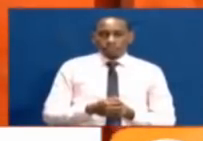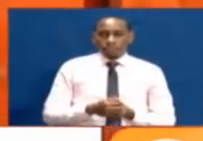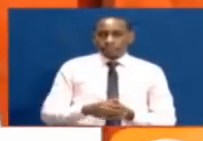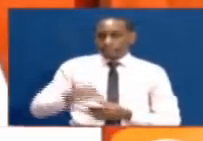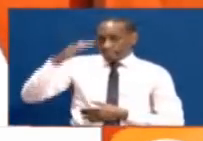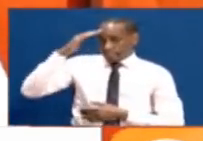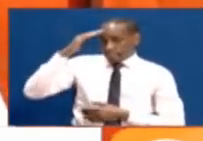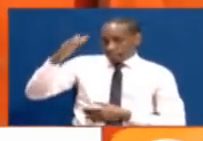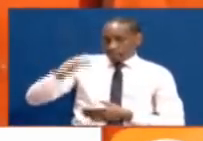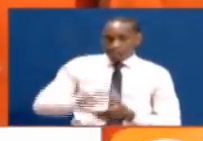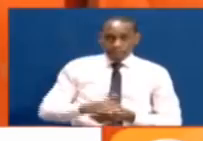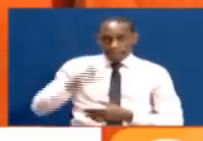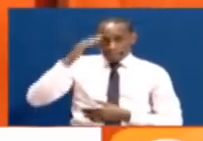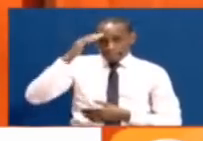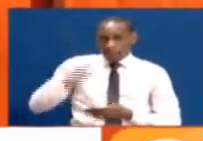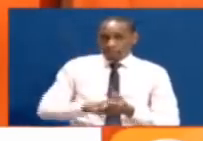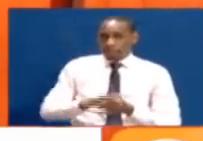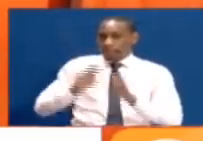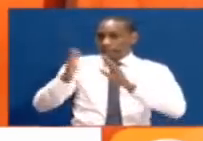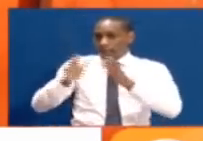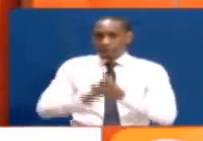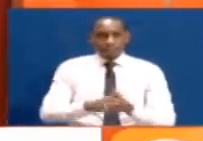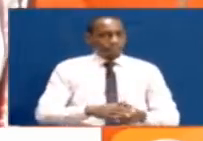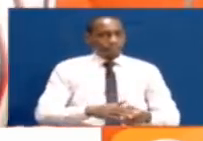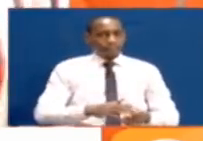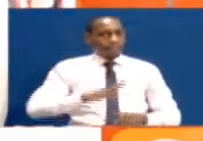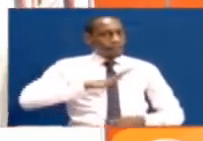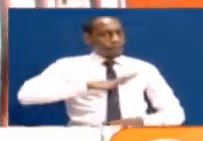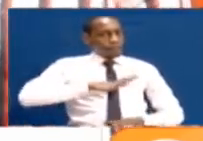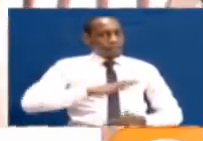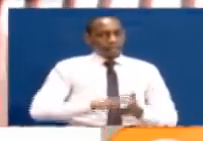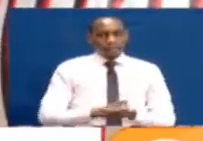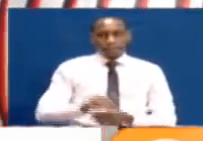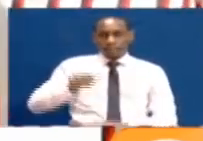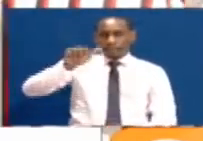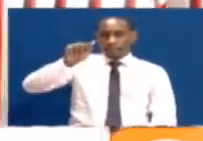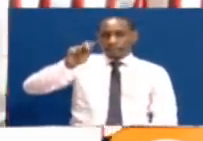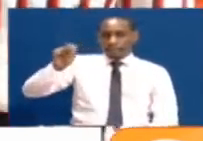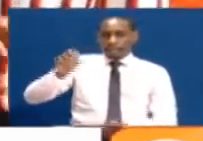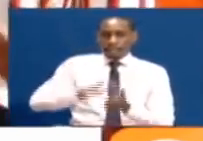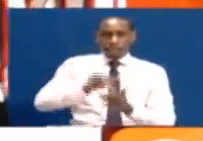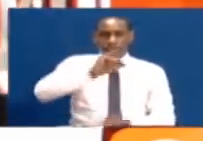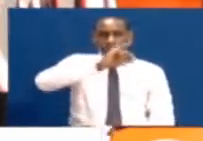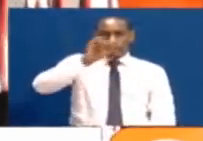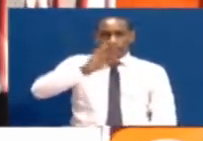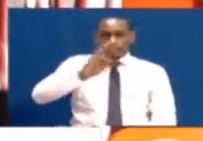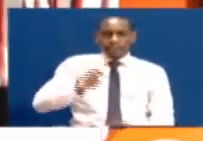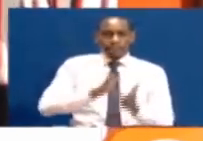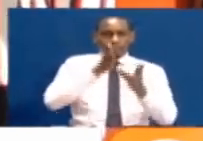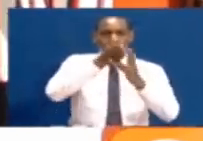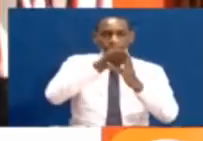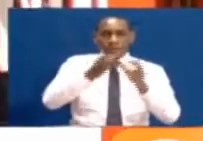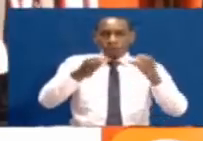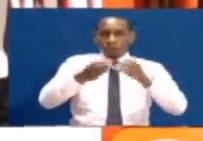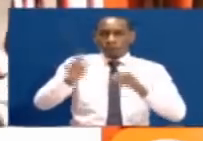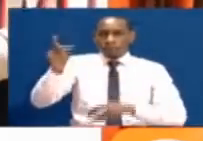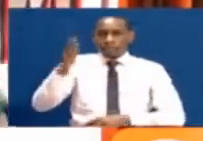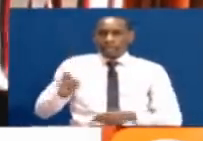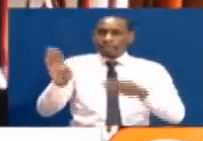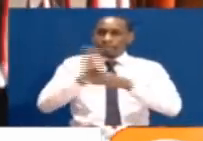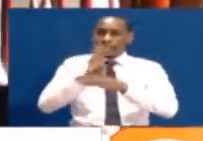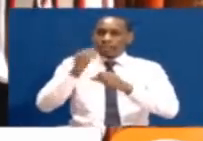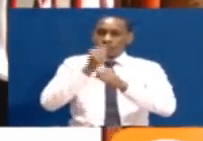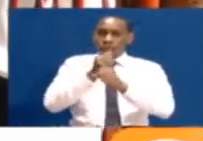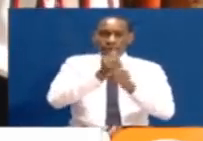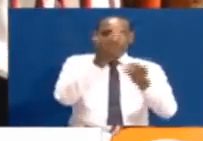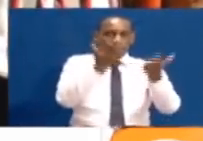Hello. Hi. Hi, how are you? How are you? Fine, thank you. Hannah and Jeff, like most middle-class Kenyans, are busy with work,